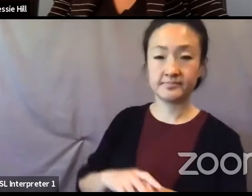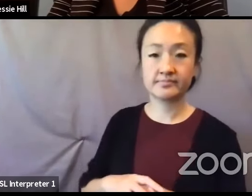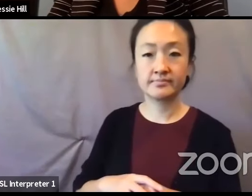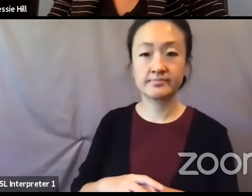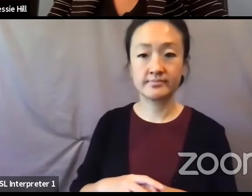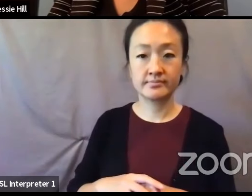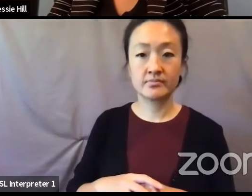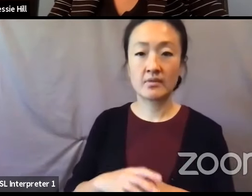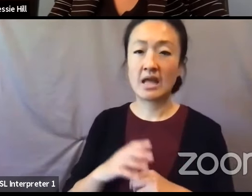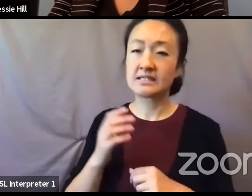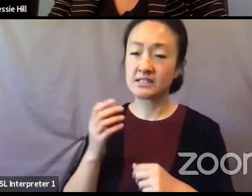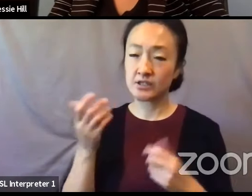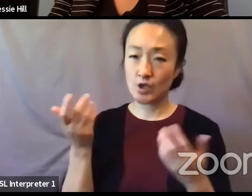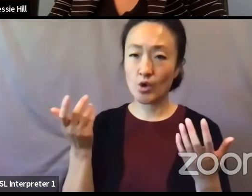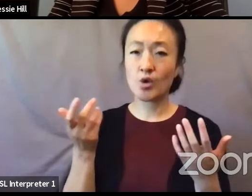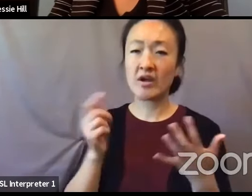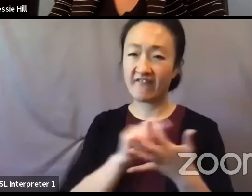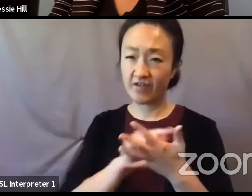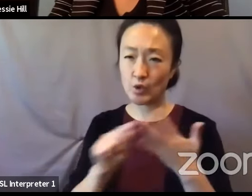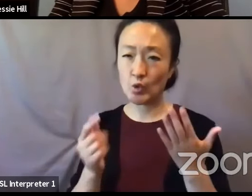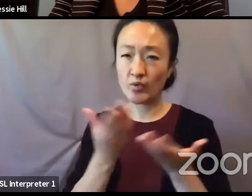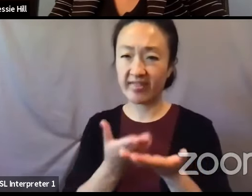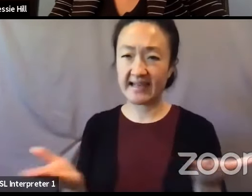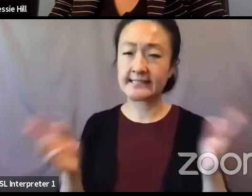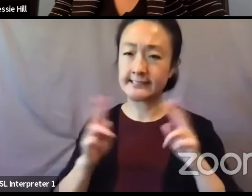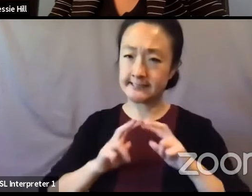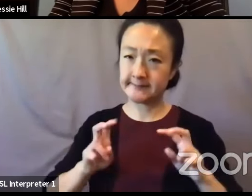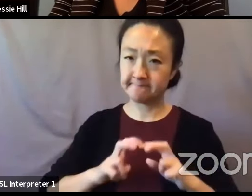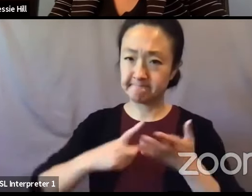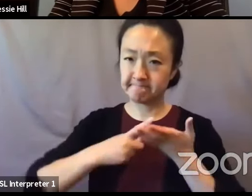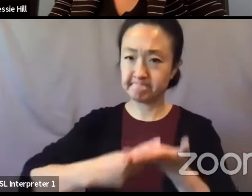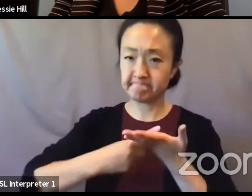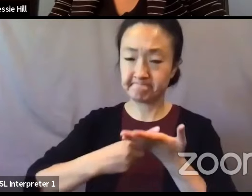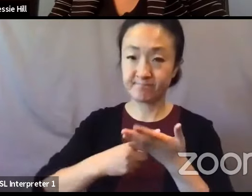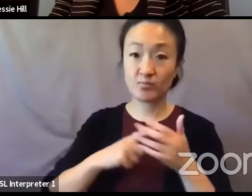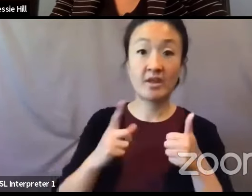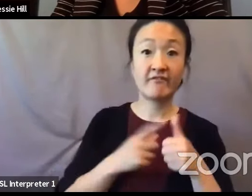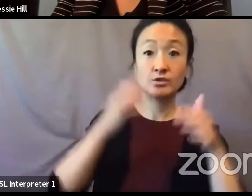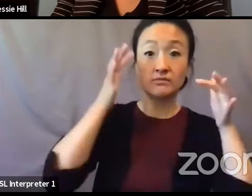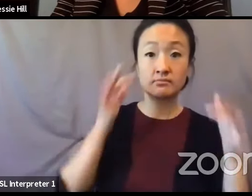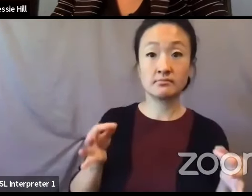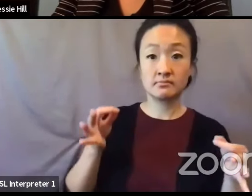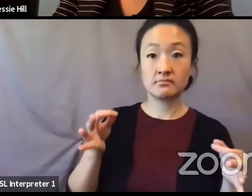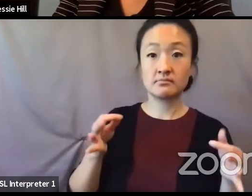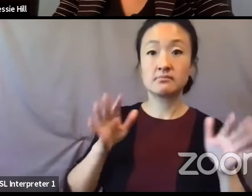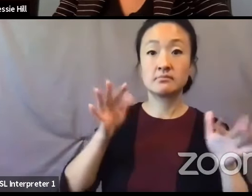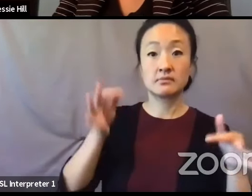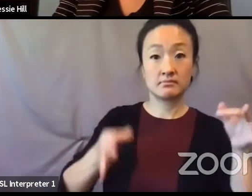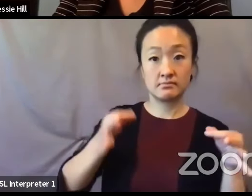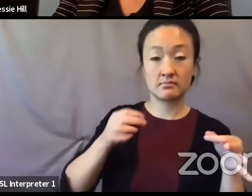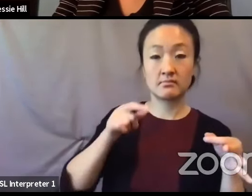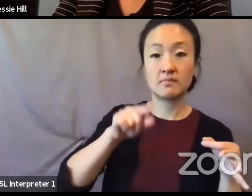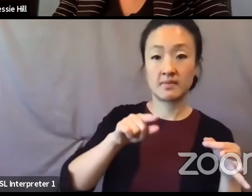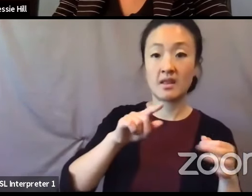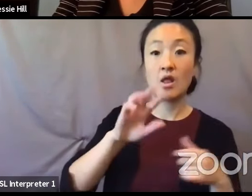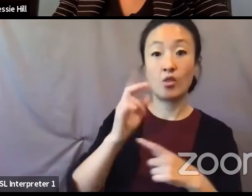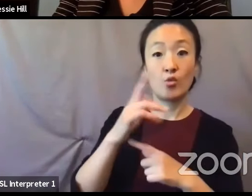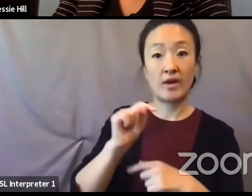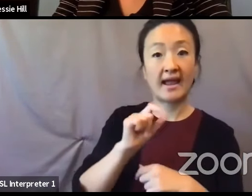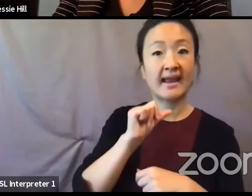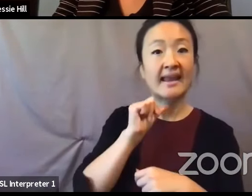worth unpacking. First is the court concluded that the Second Amendment's reference to the right not